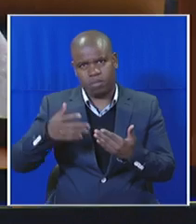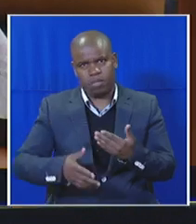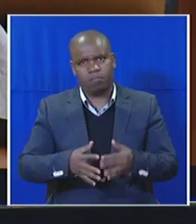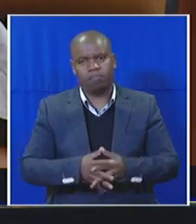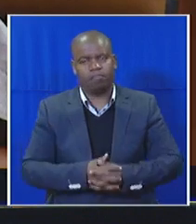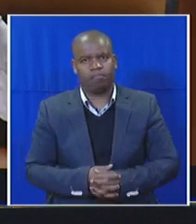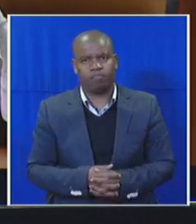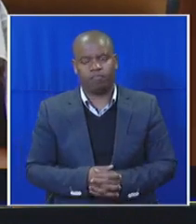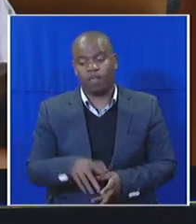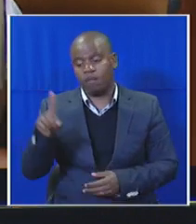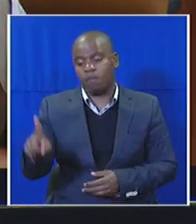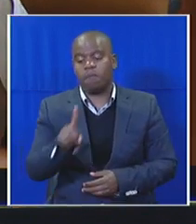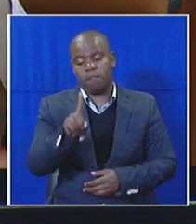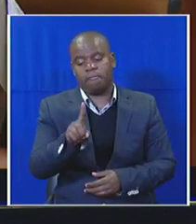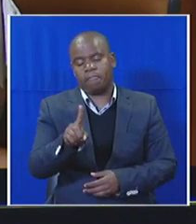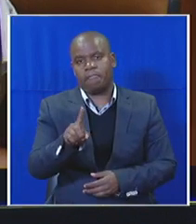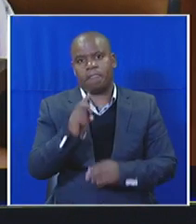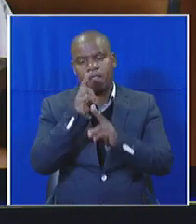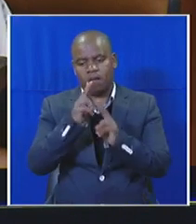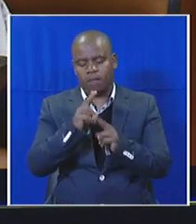The Honorable Lisoma.